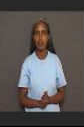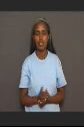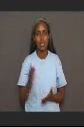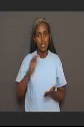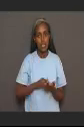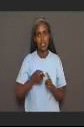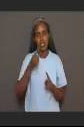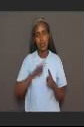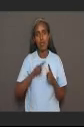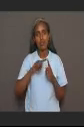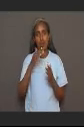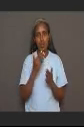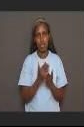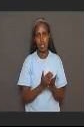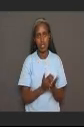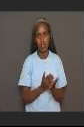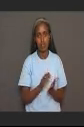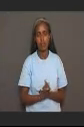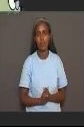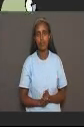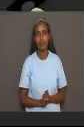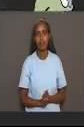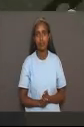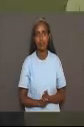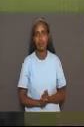Let's get back to our lesson.